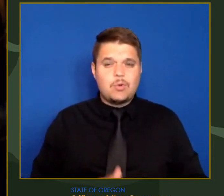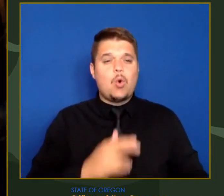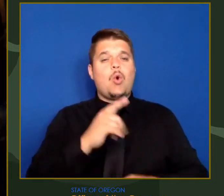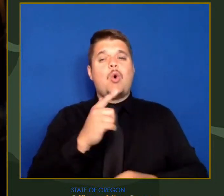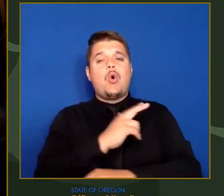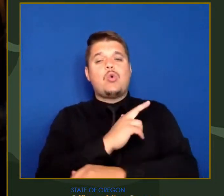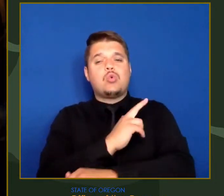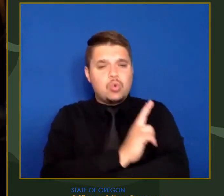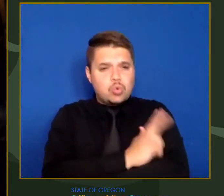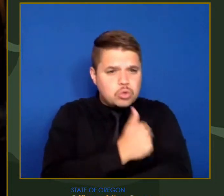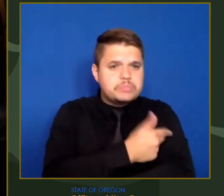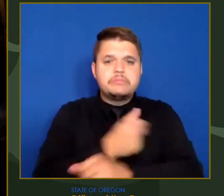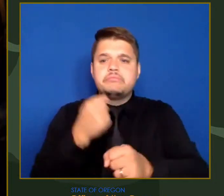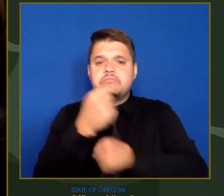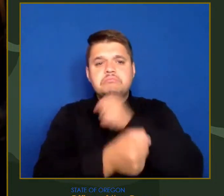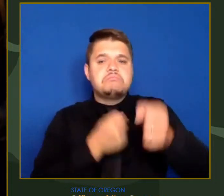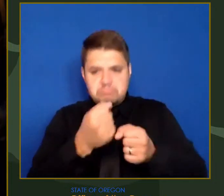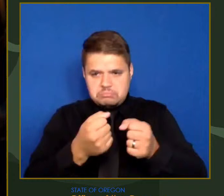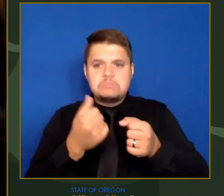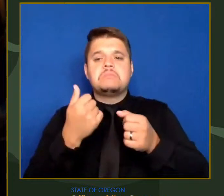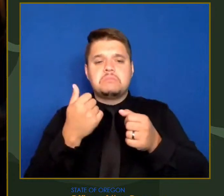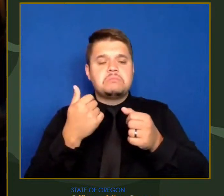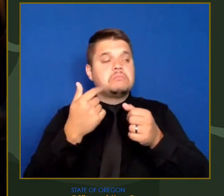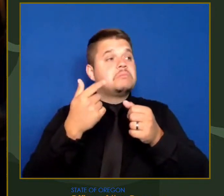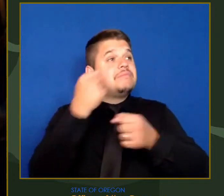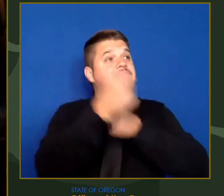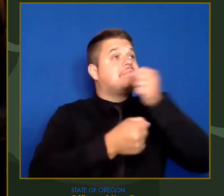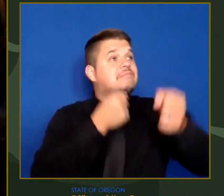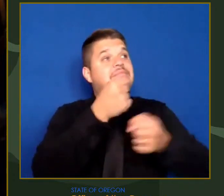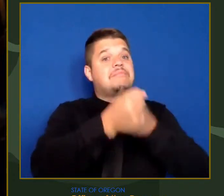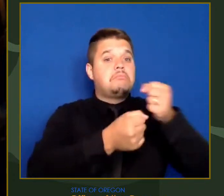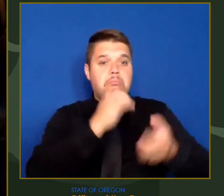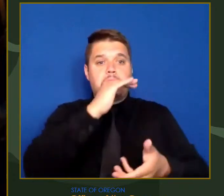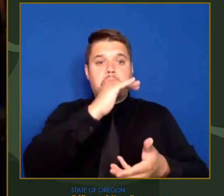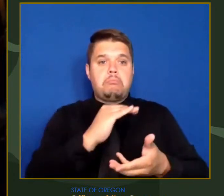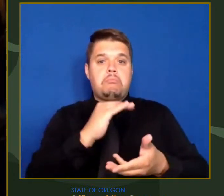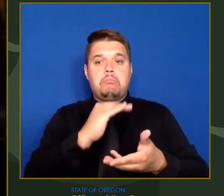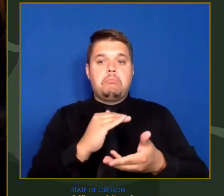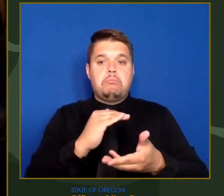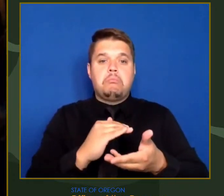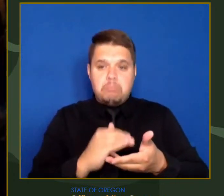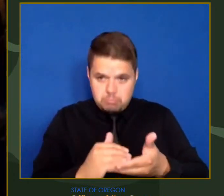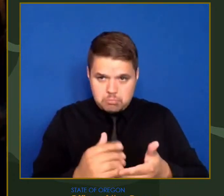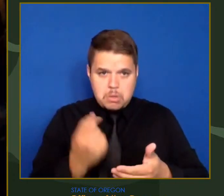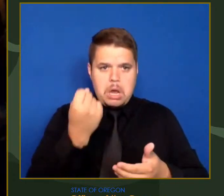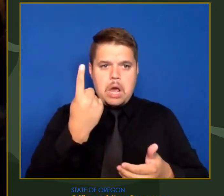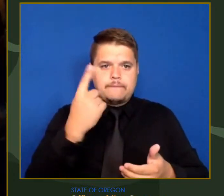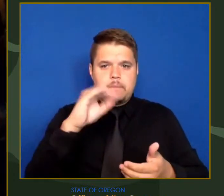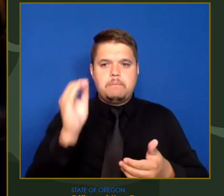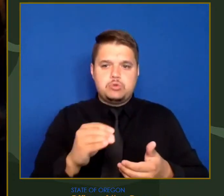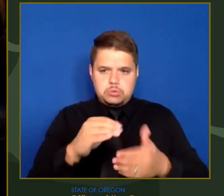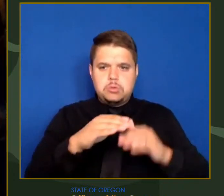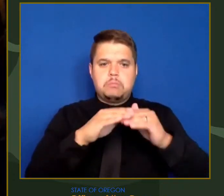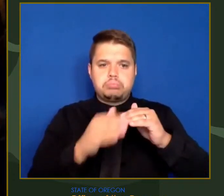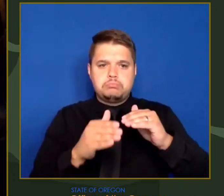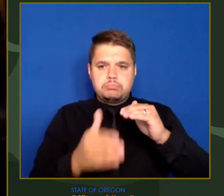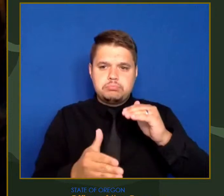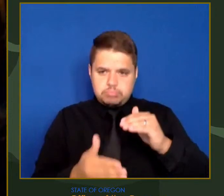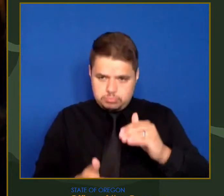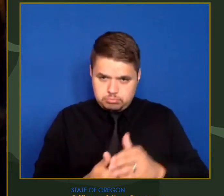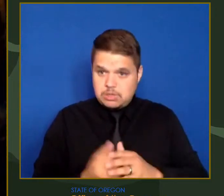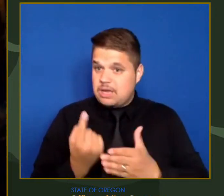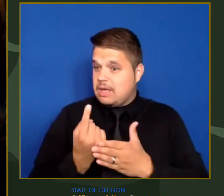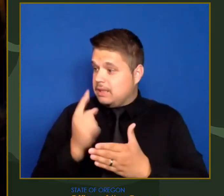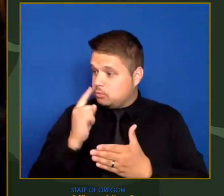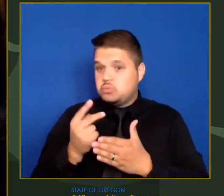similar trajectory. Recent hospitalizations have declined 11% and 24% during the past 2 weeks. And